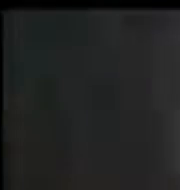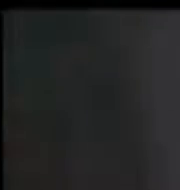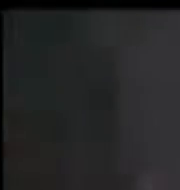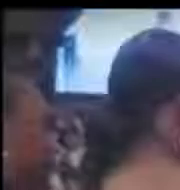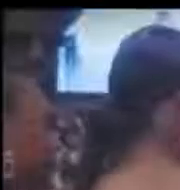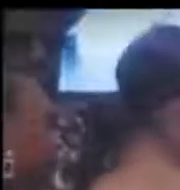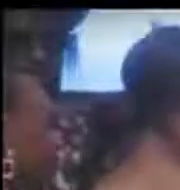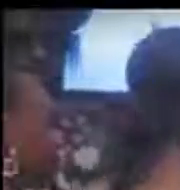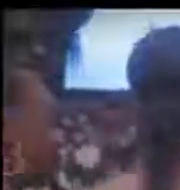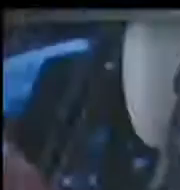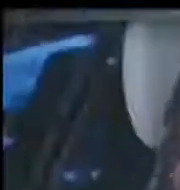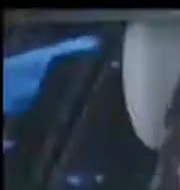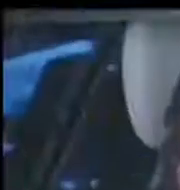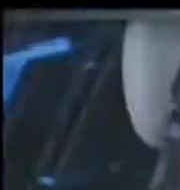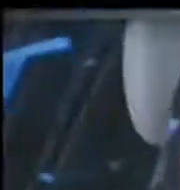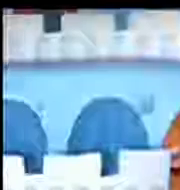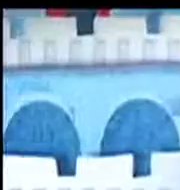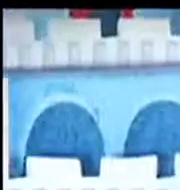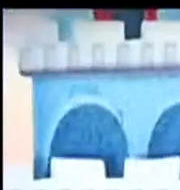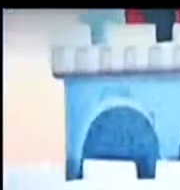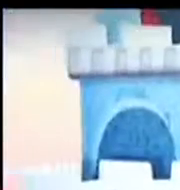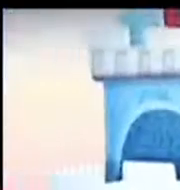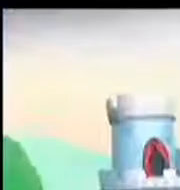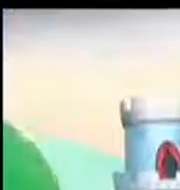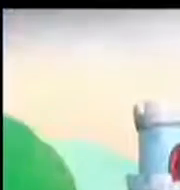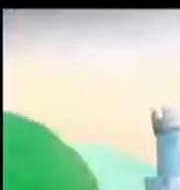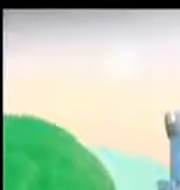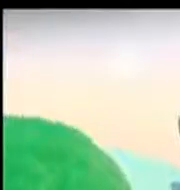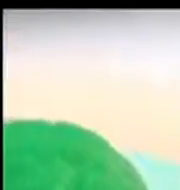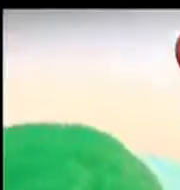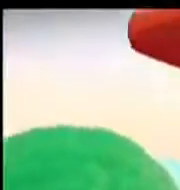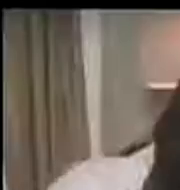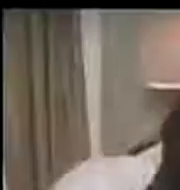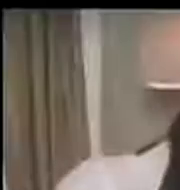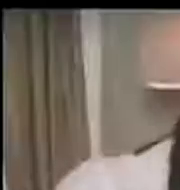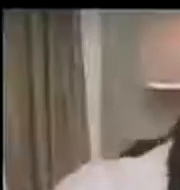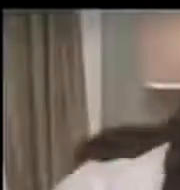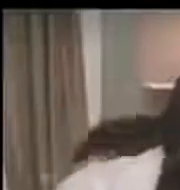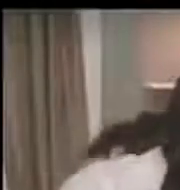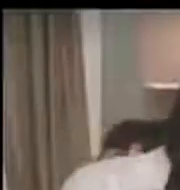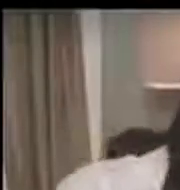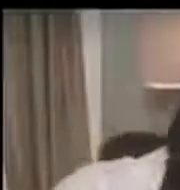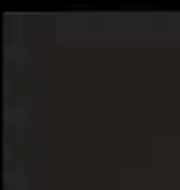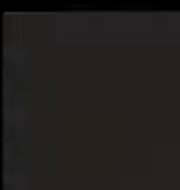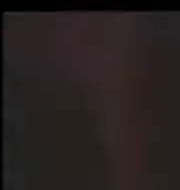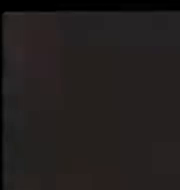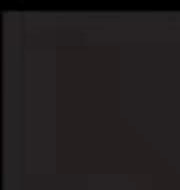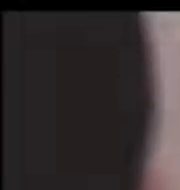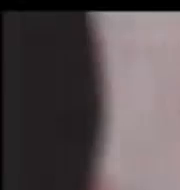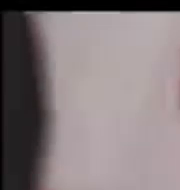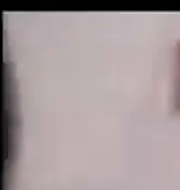or upgrade to GoTV Plus or GoTV Max for mind-blowing shows. GoTV. Live it. Love it.